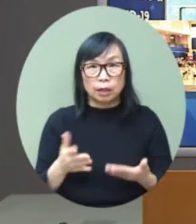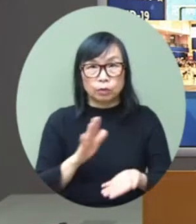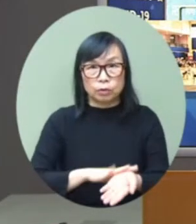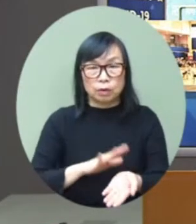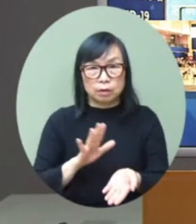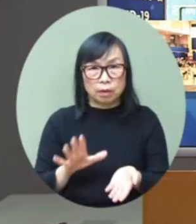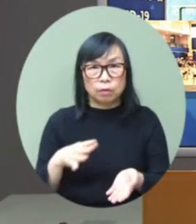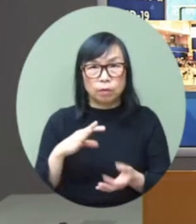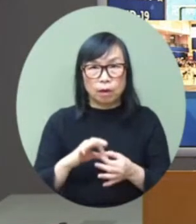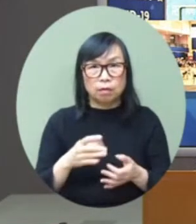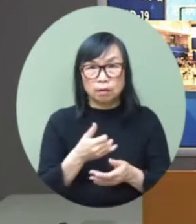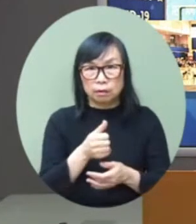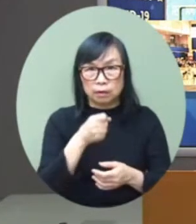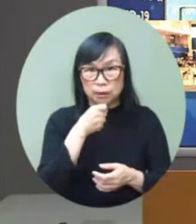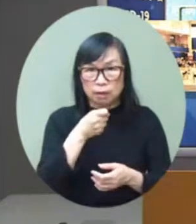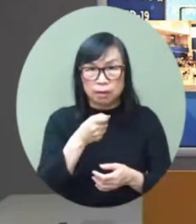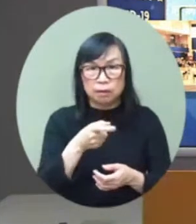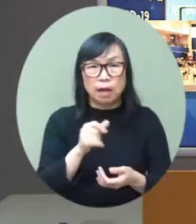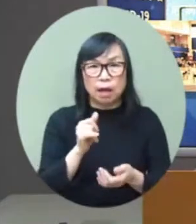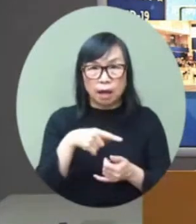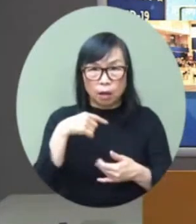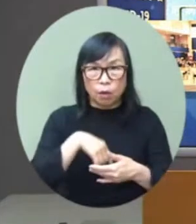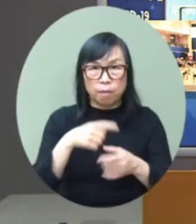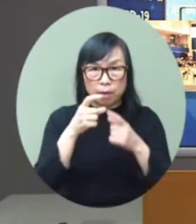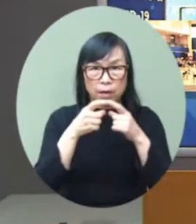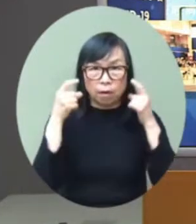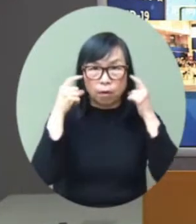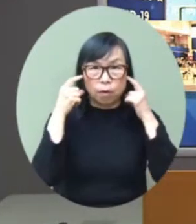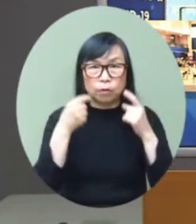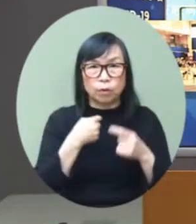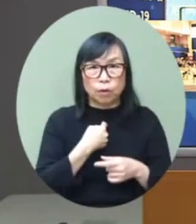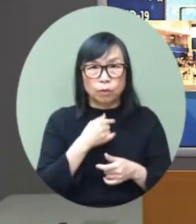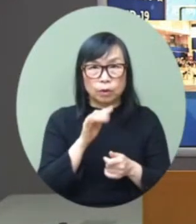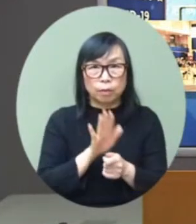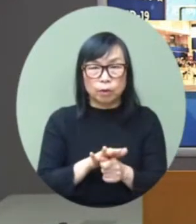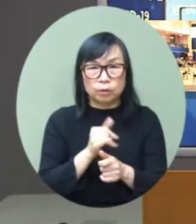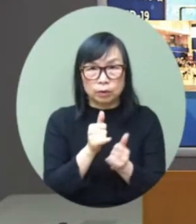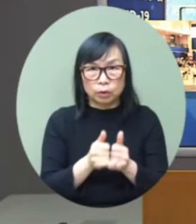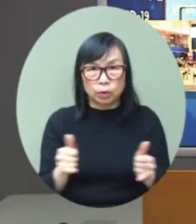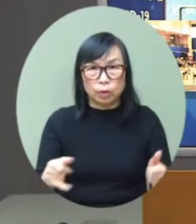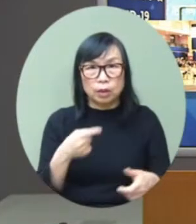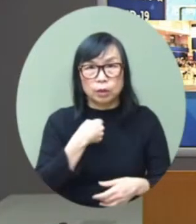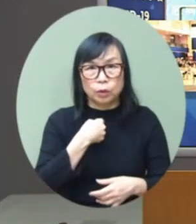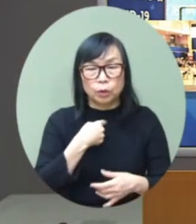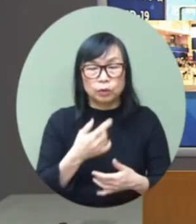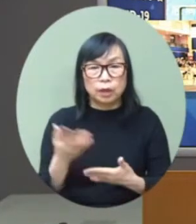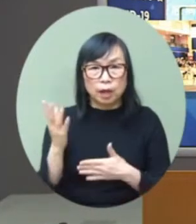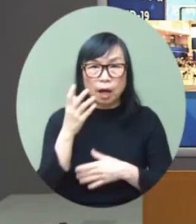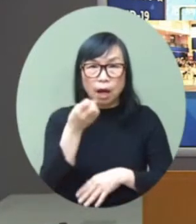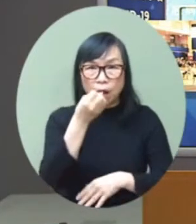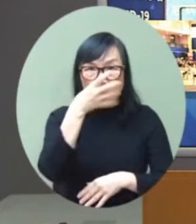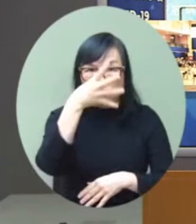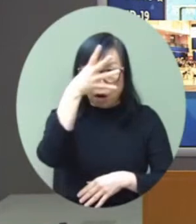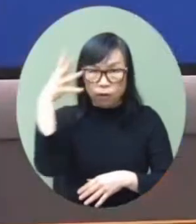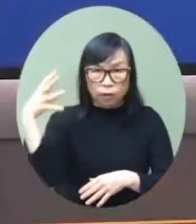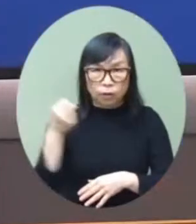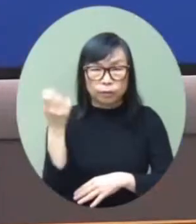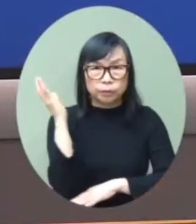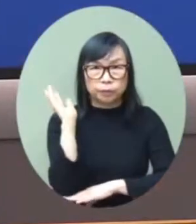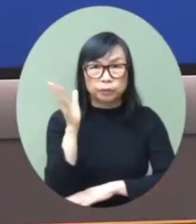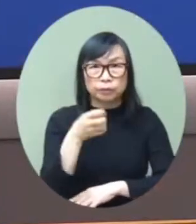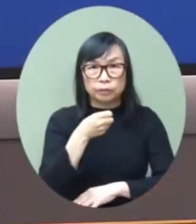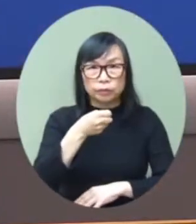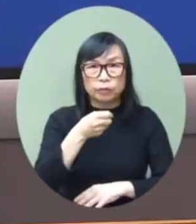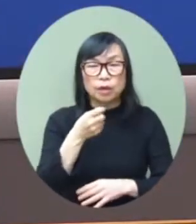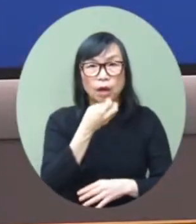as the Secretary will first speak before answering questions. Because of the epidemic, please keep your masks on and stay socially distanced. We'll first hear